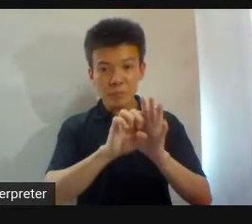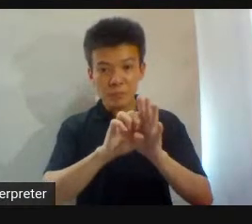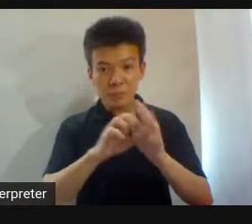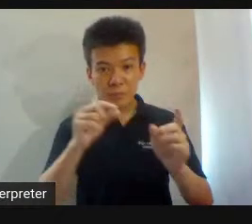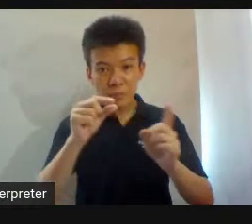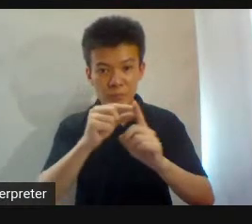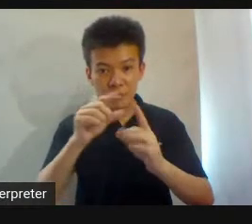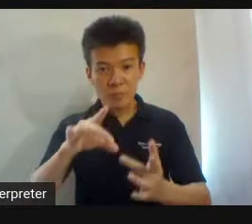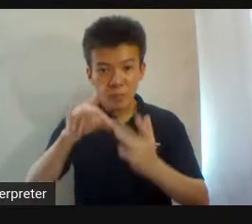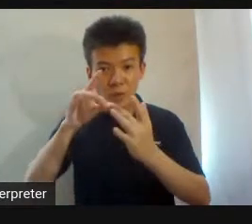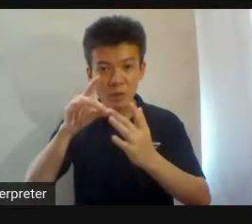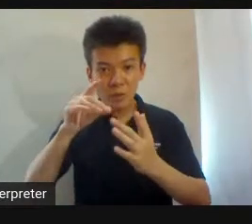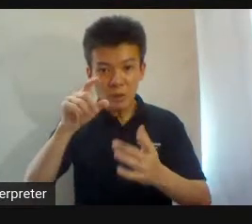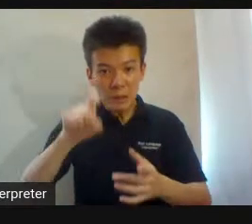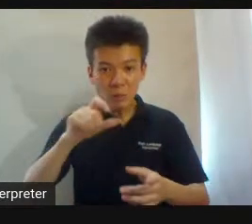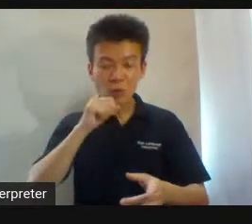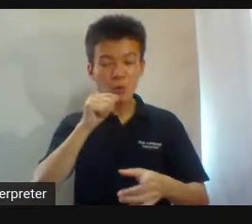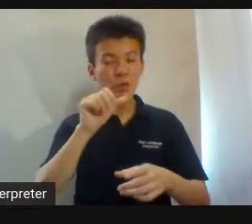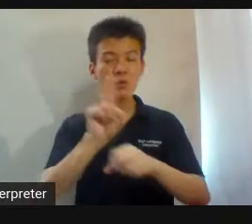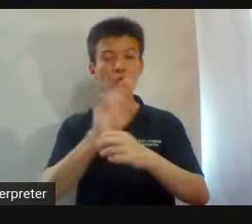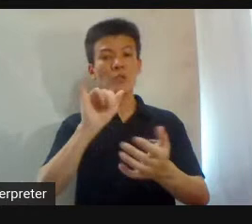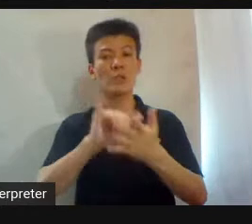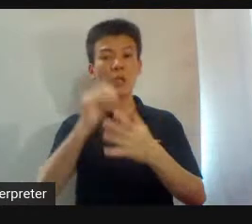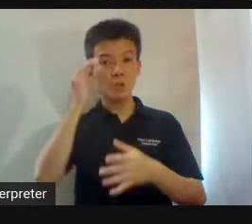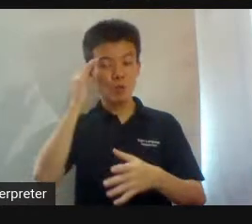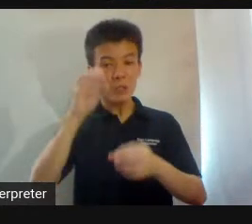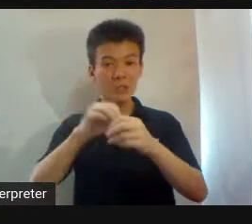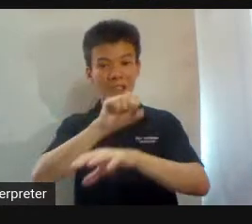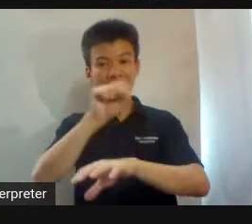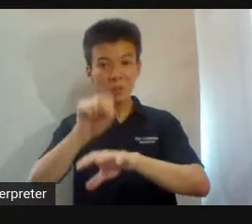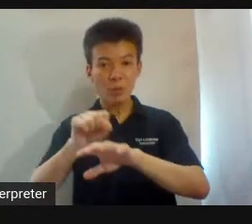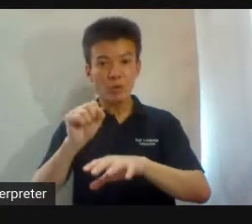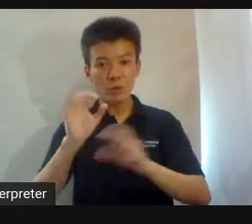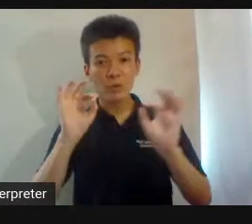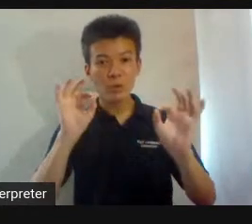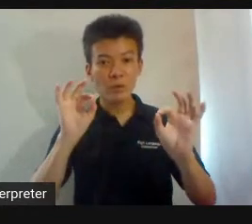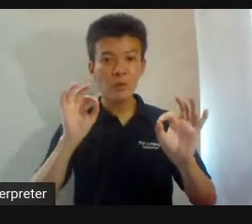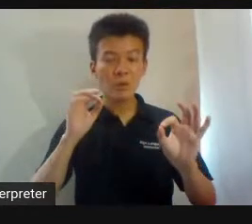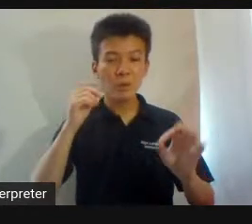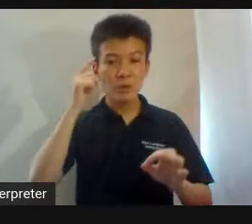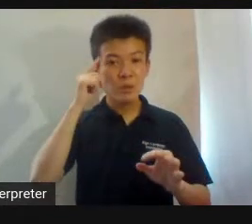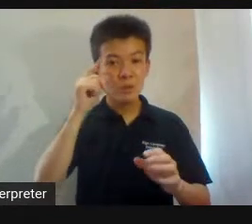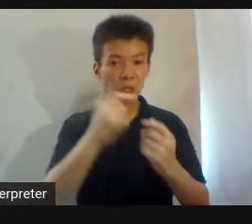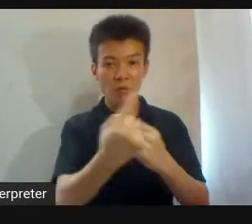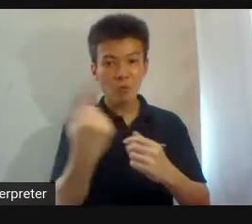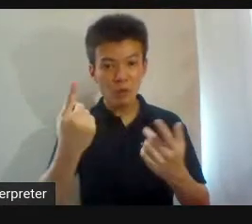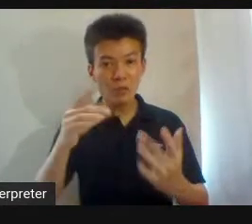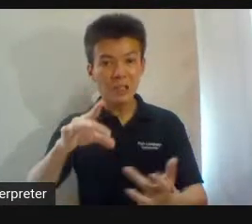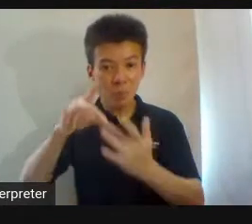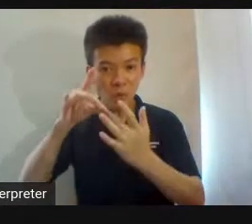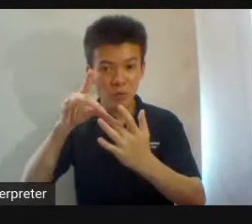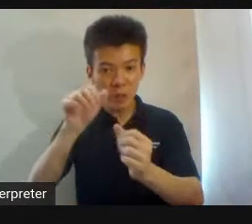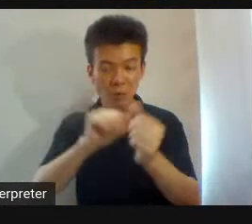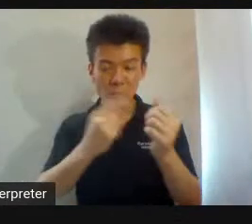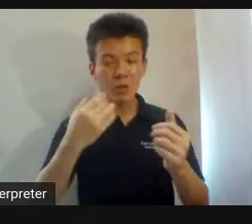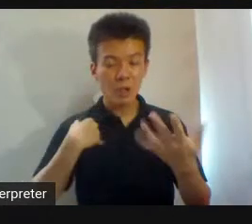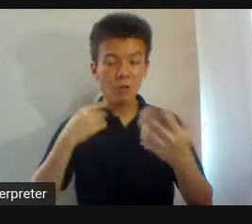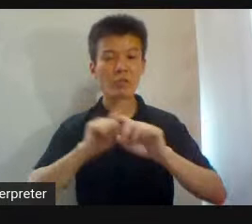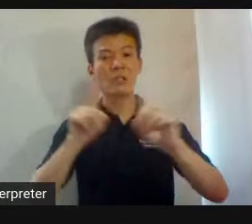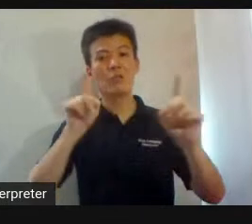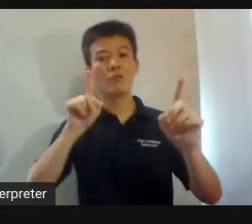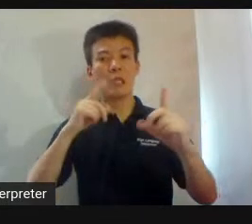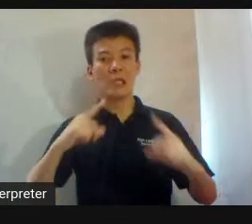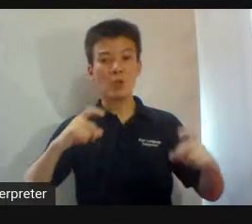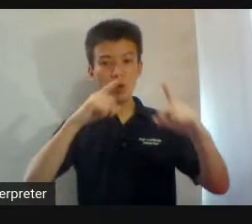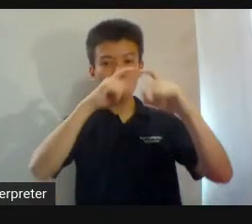of special needs, we don't use that. I know that in Singapore, it's okay, because I think everybody's special and everyone has different complex